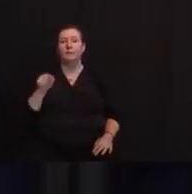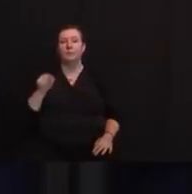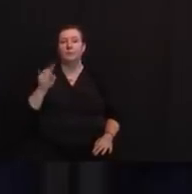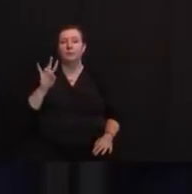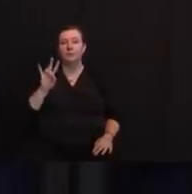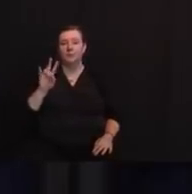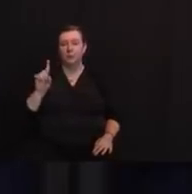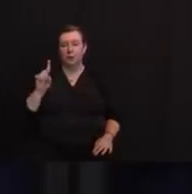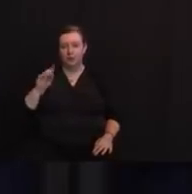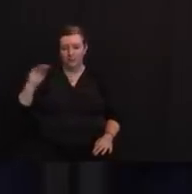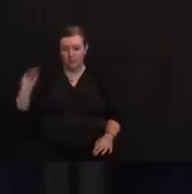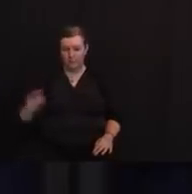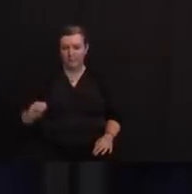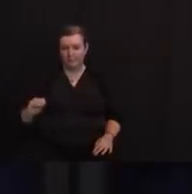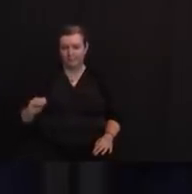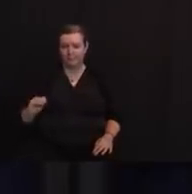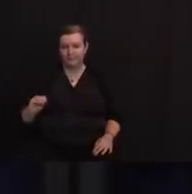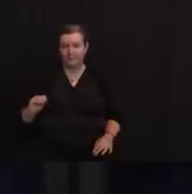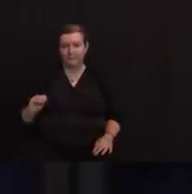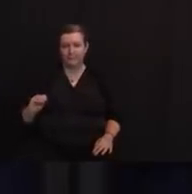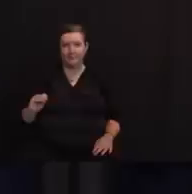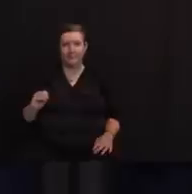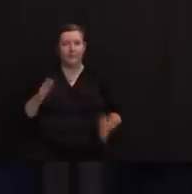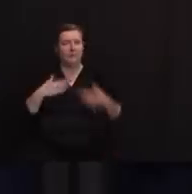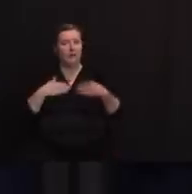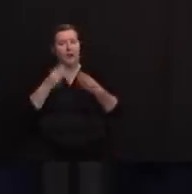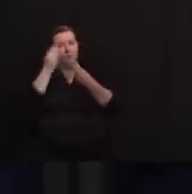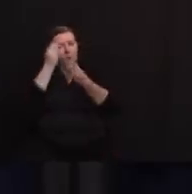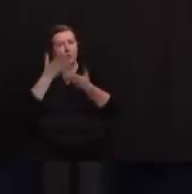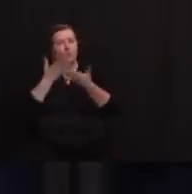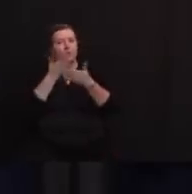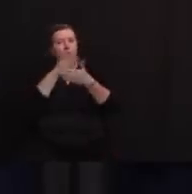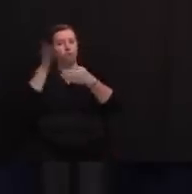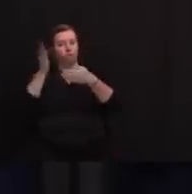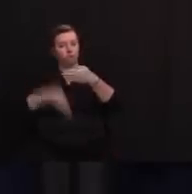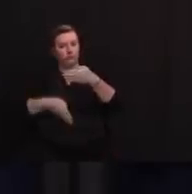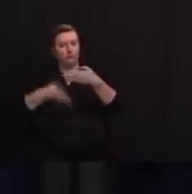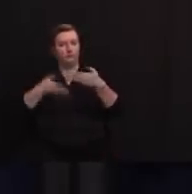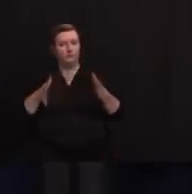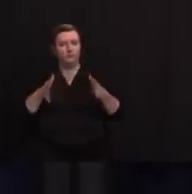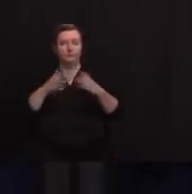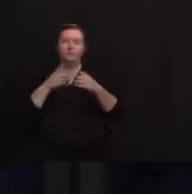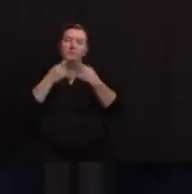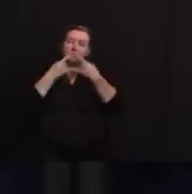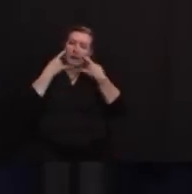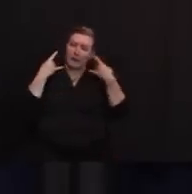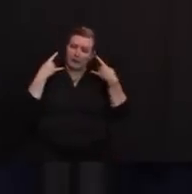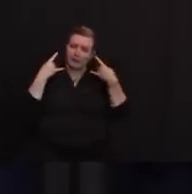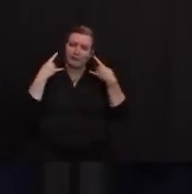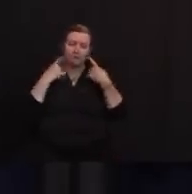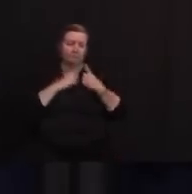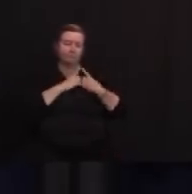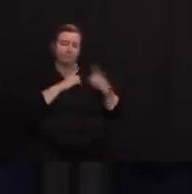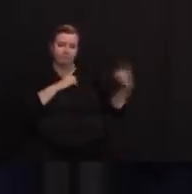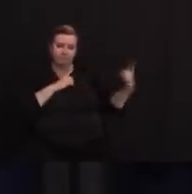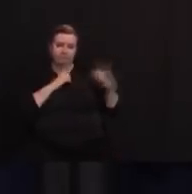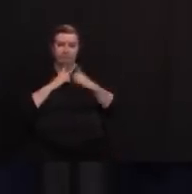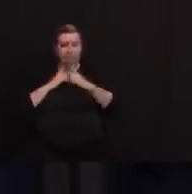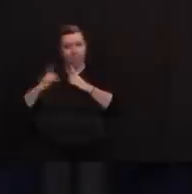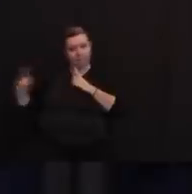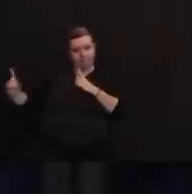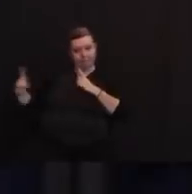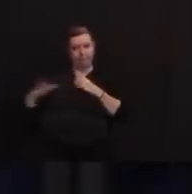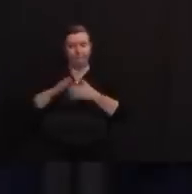15.71. So that concludes my daily report. Mask up, socially distance, wash your hands frequently, stay home if you're